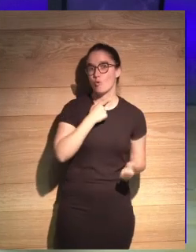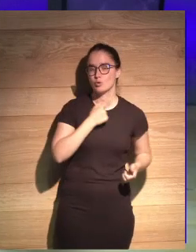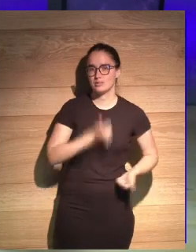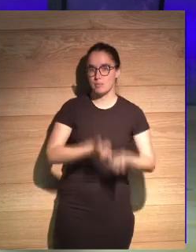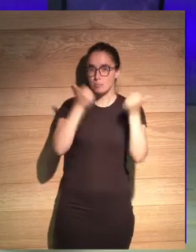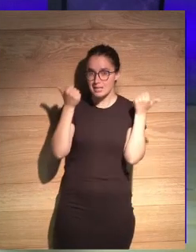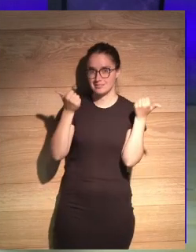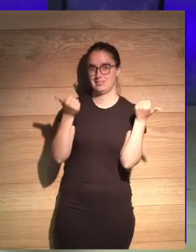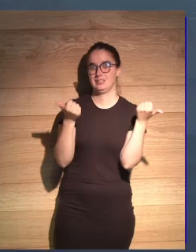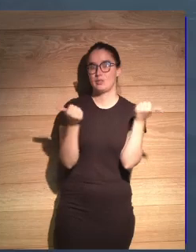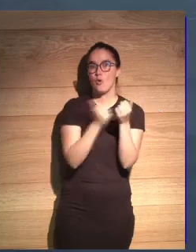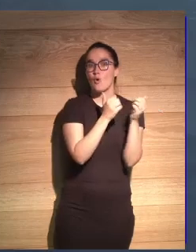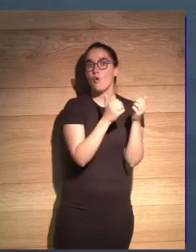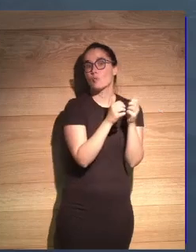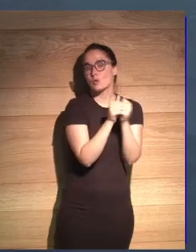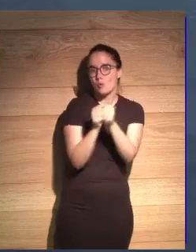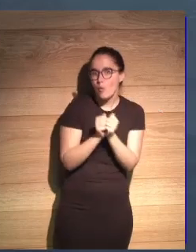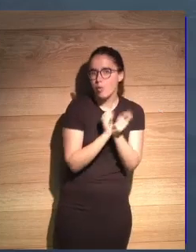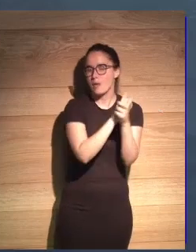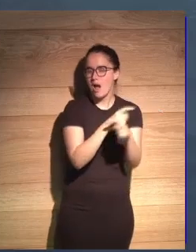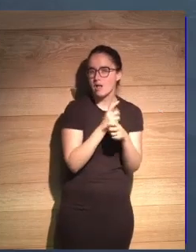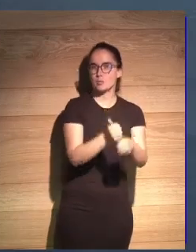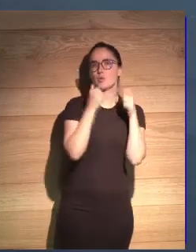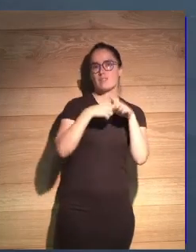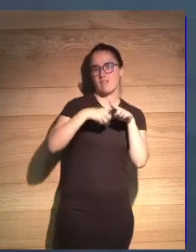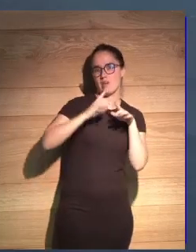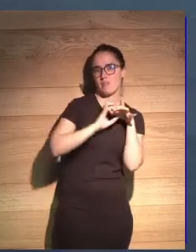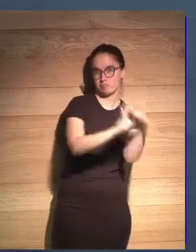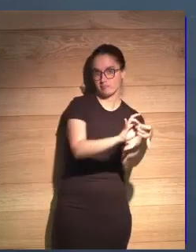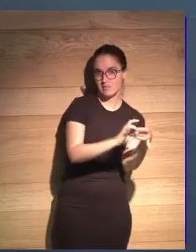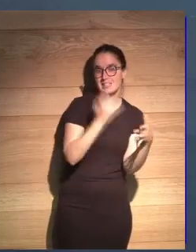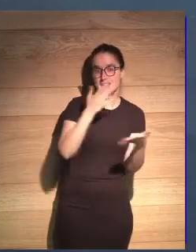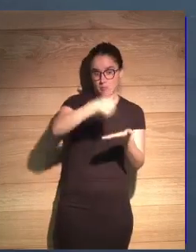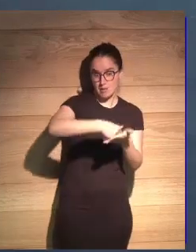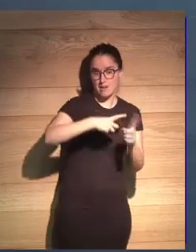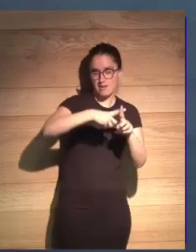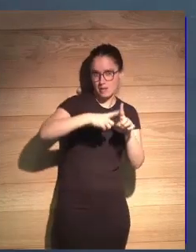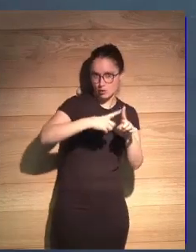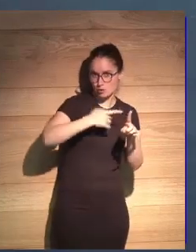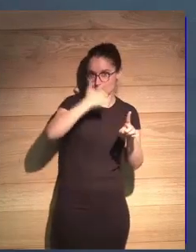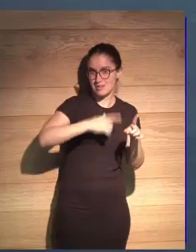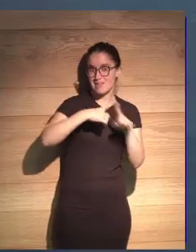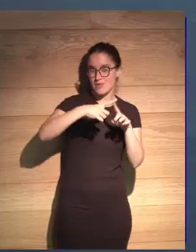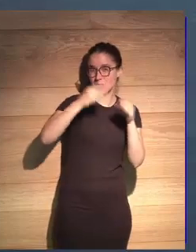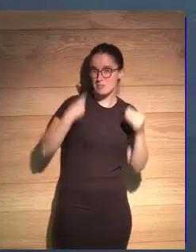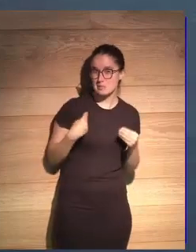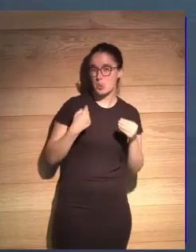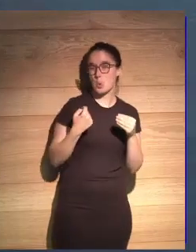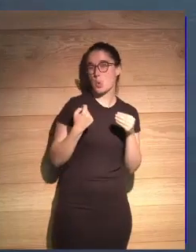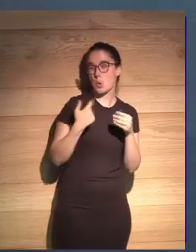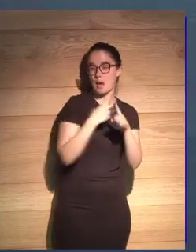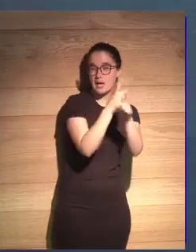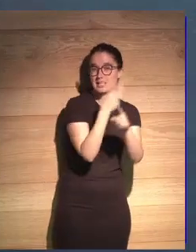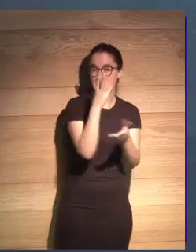of difficulty in the games, because they promote the addiction, so to speak, of the gamer, and